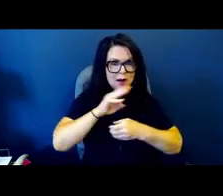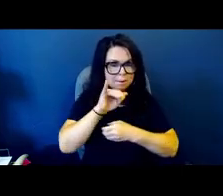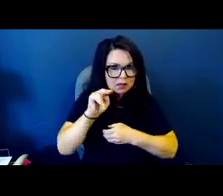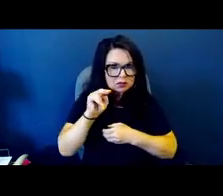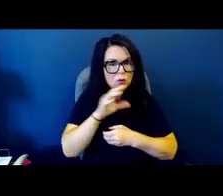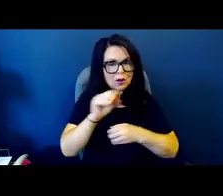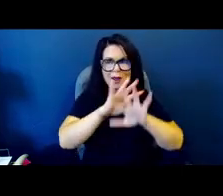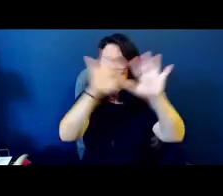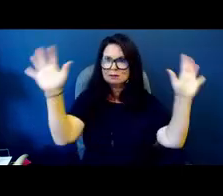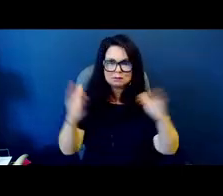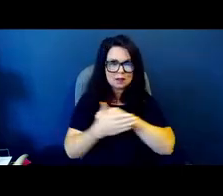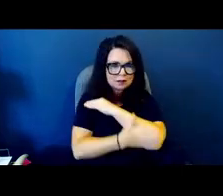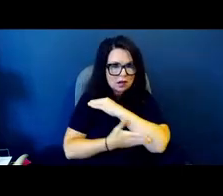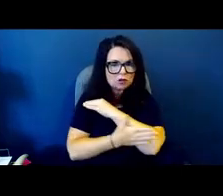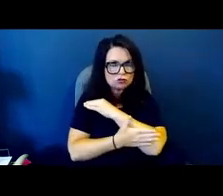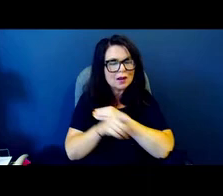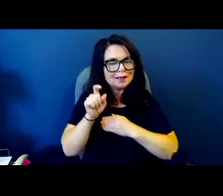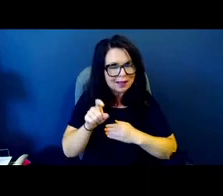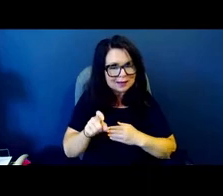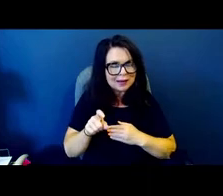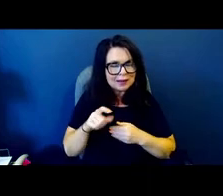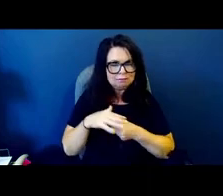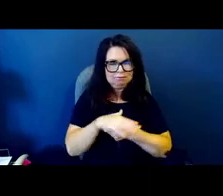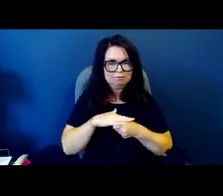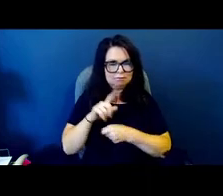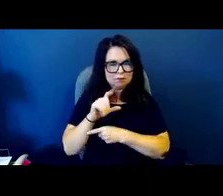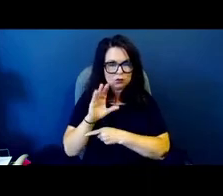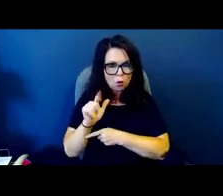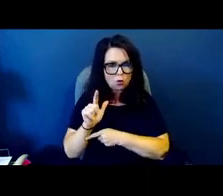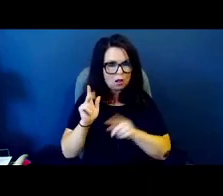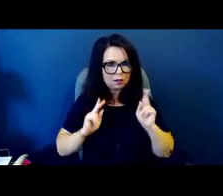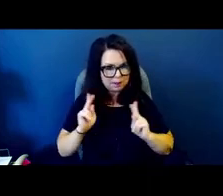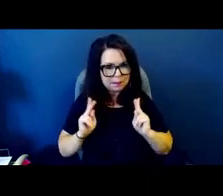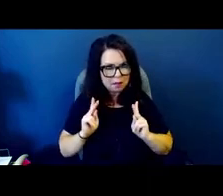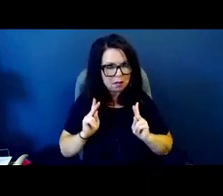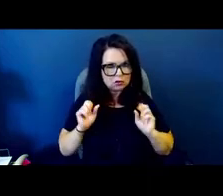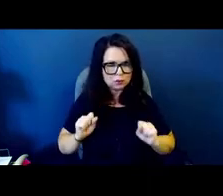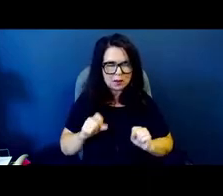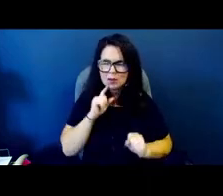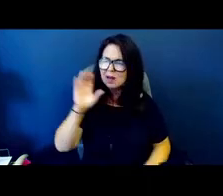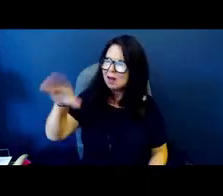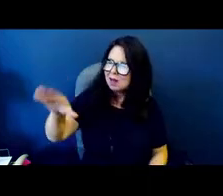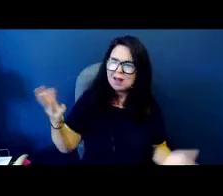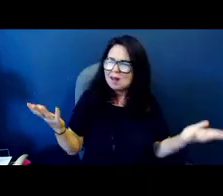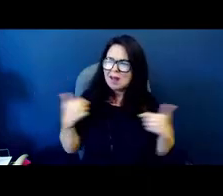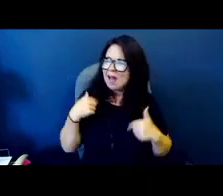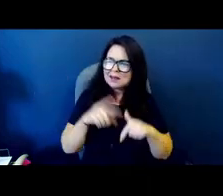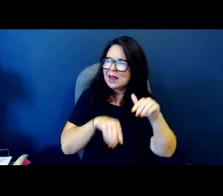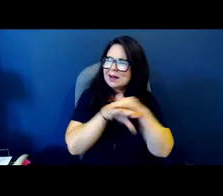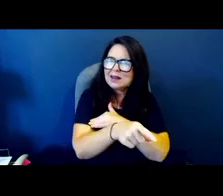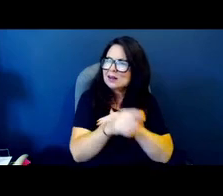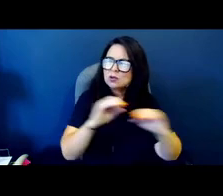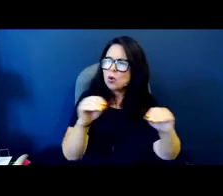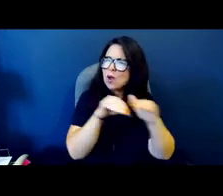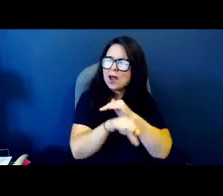need local people who live there to say, hey, I can't get into this polling place. I